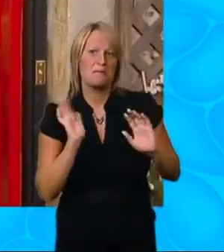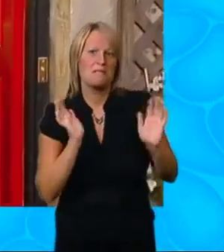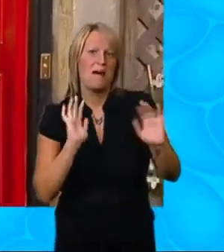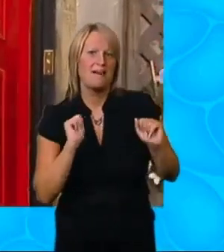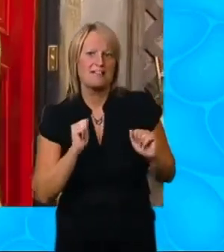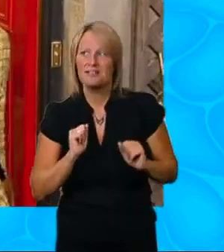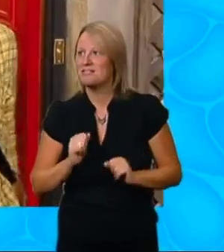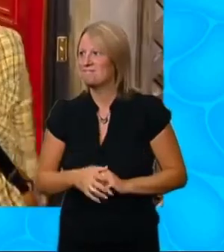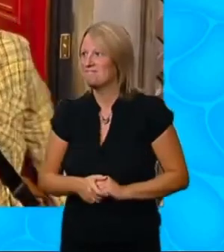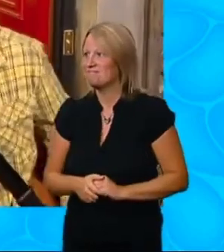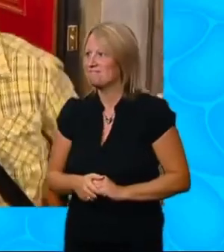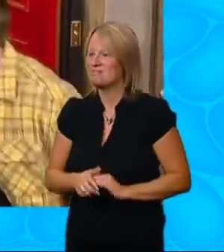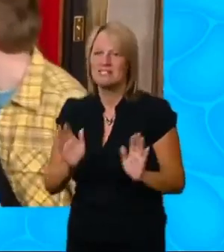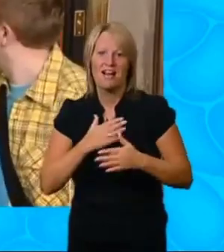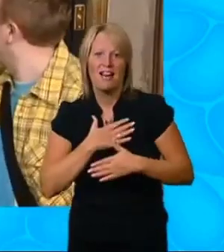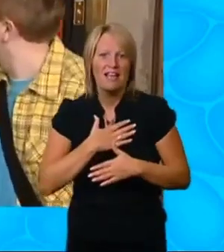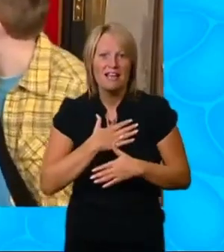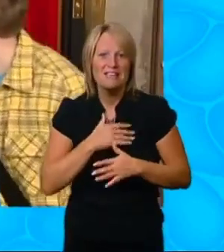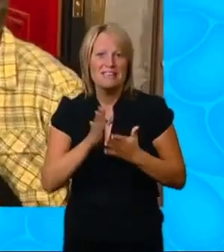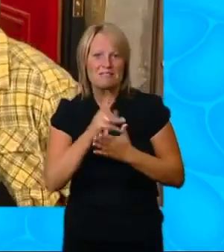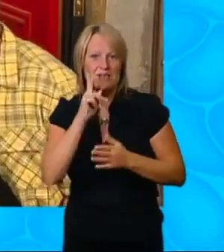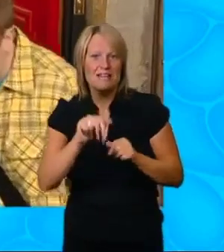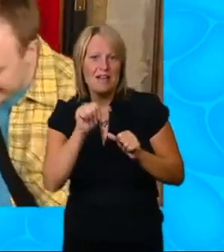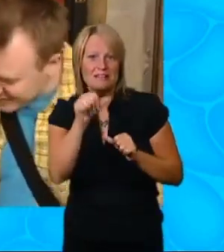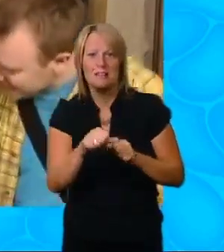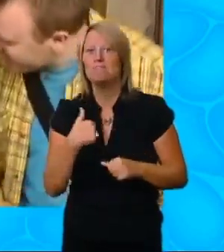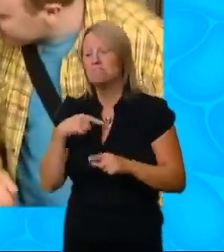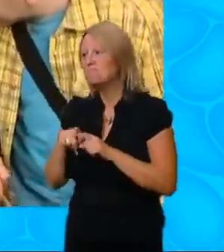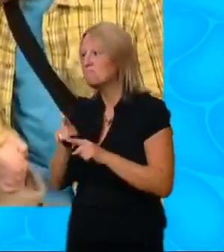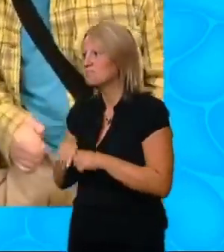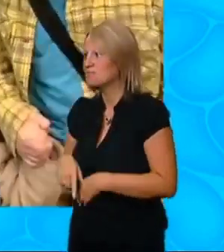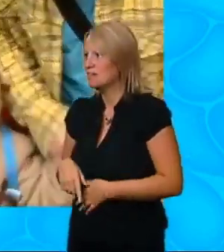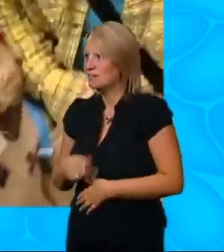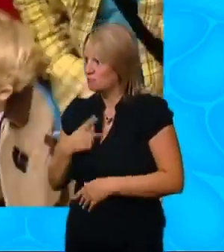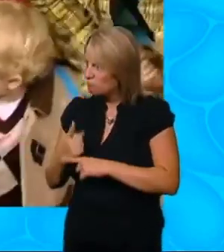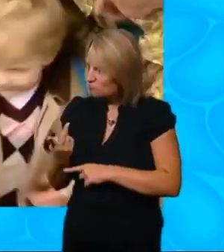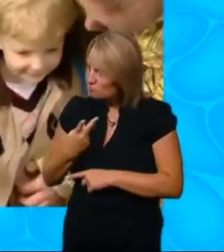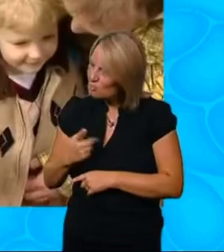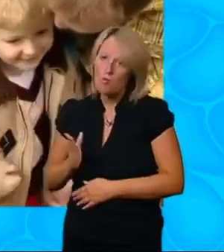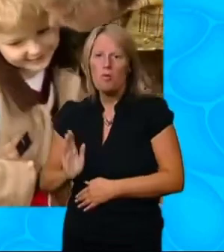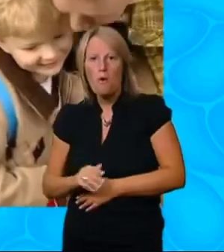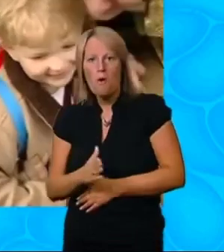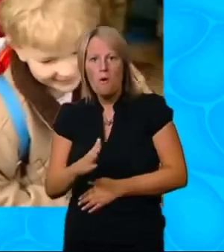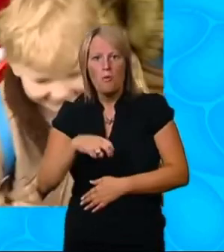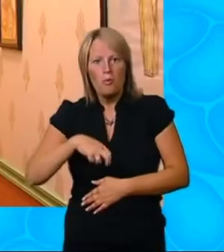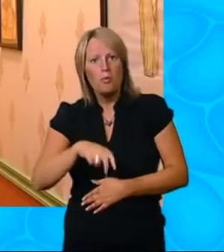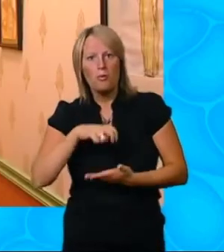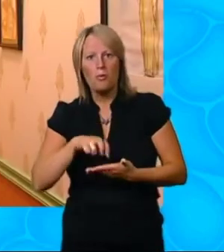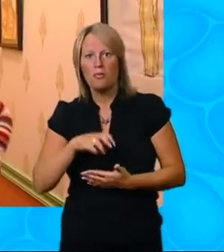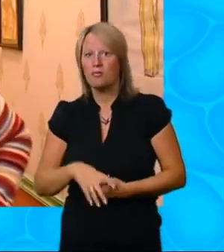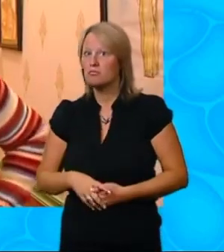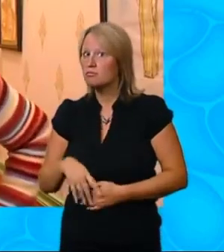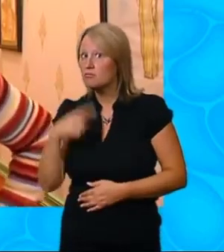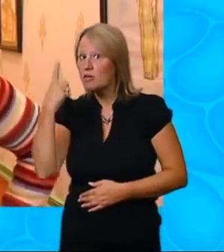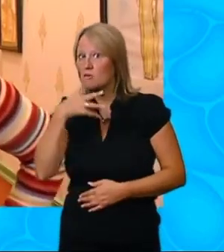Bye-bye, my darlings. I'm looking forward to next time. Me too. Come on, Jack. Let's talk about our time away. And I suppose